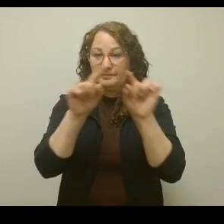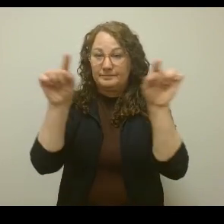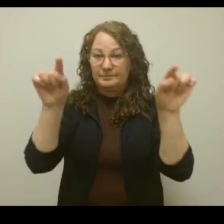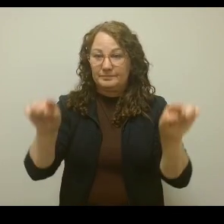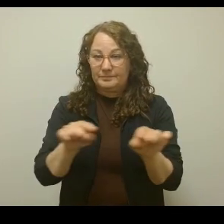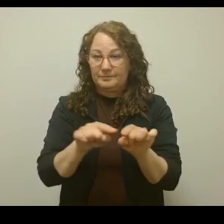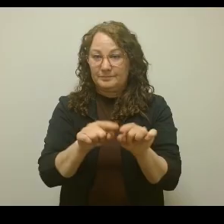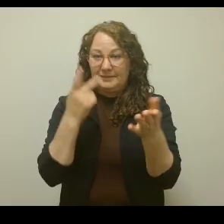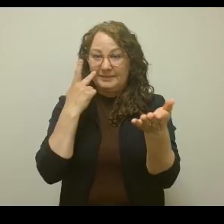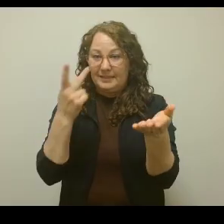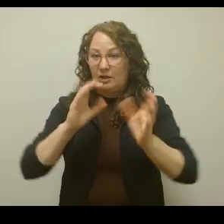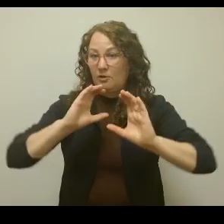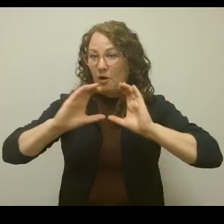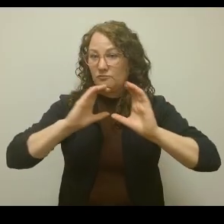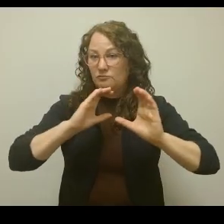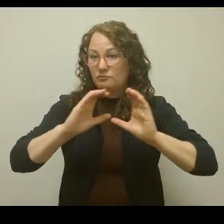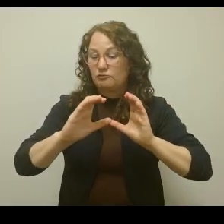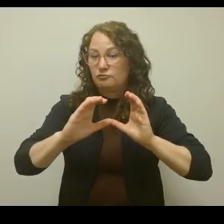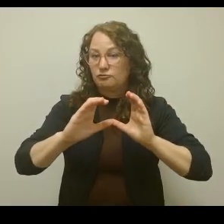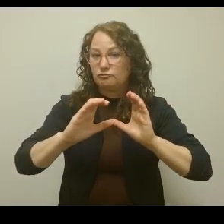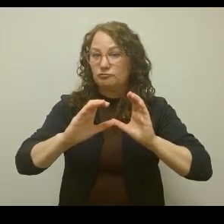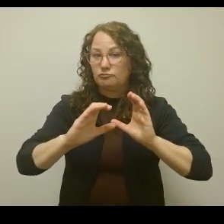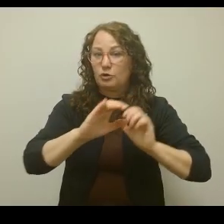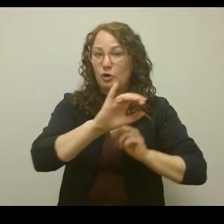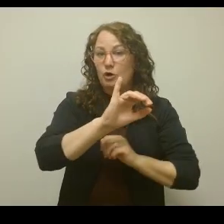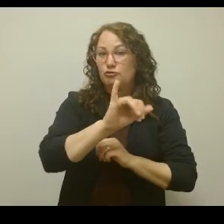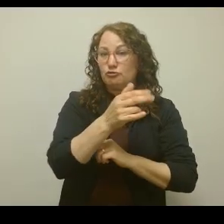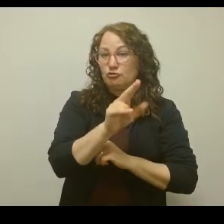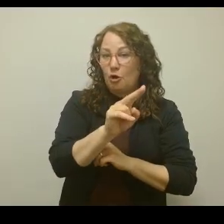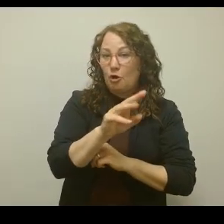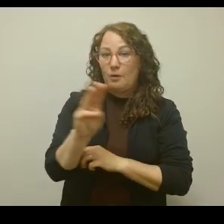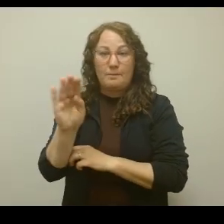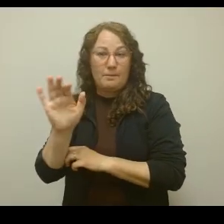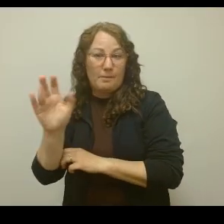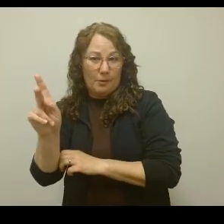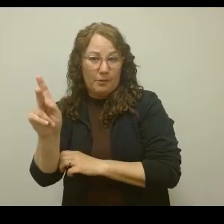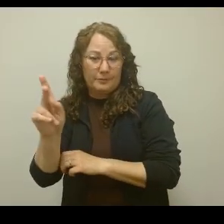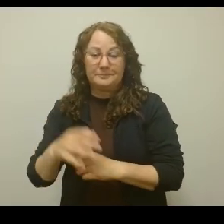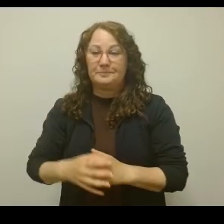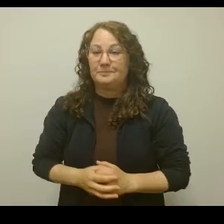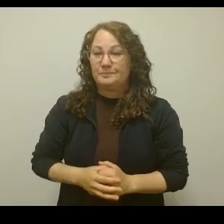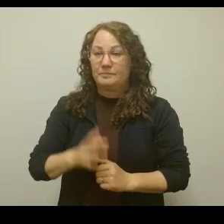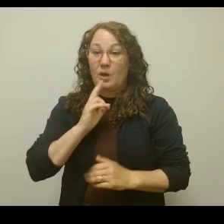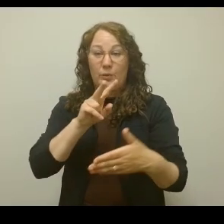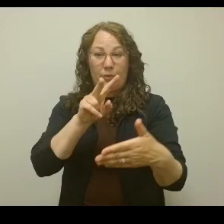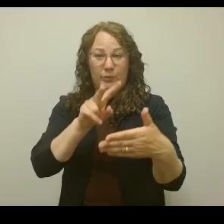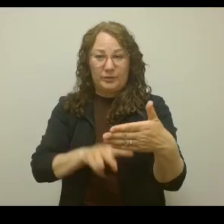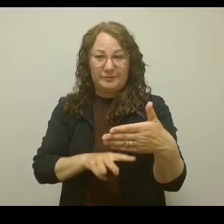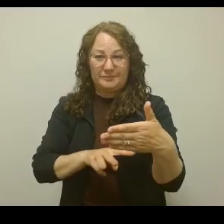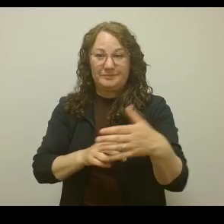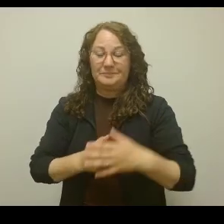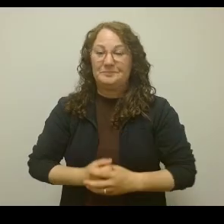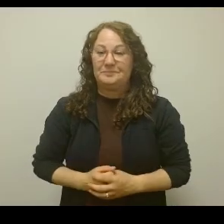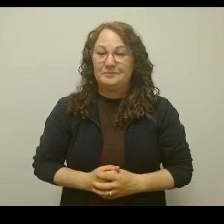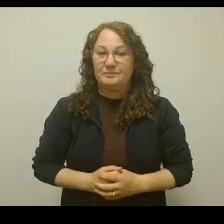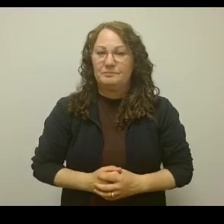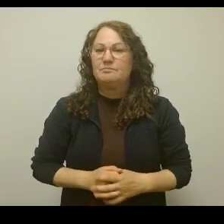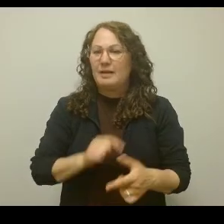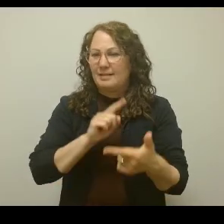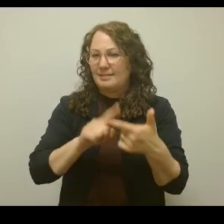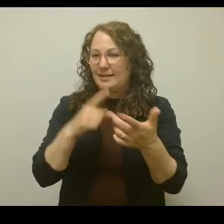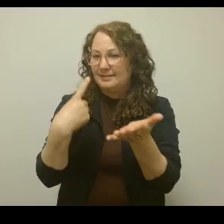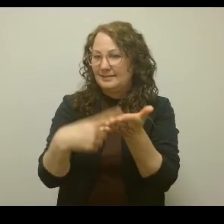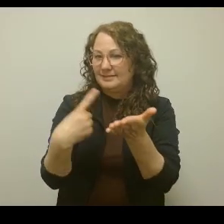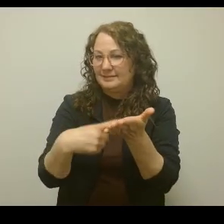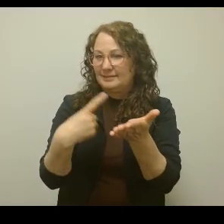a conversation between John and Mark. I'm going to read this conversation, and then we're going to talk a little